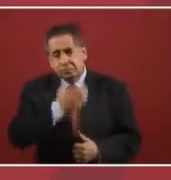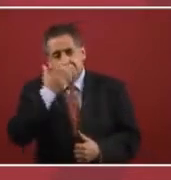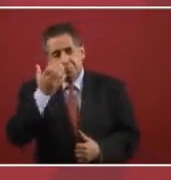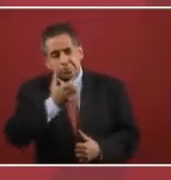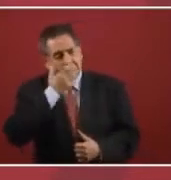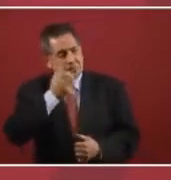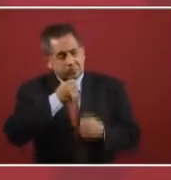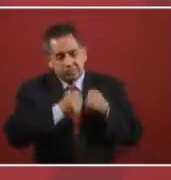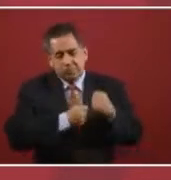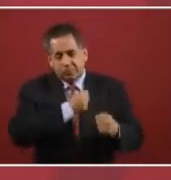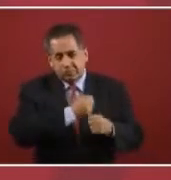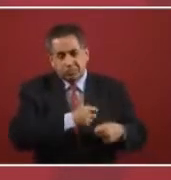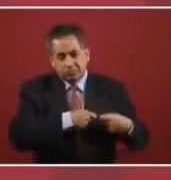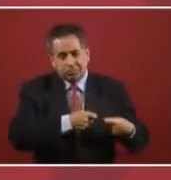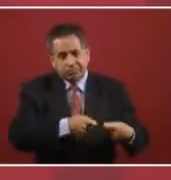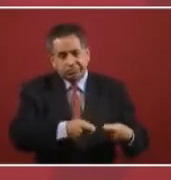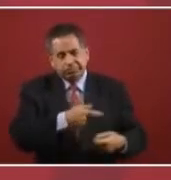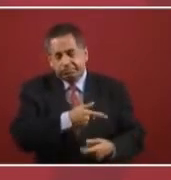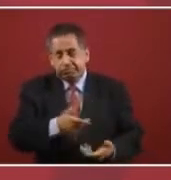customs.